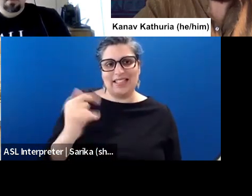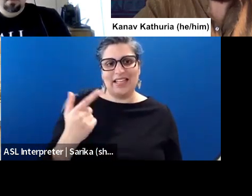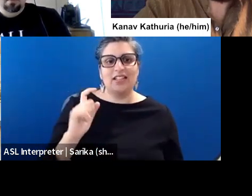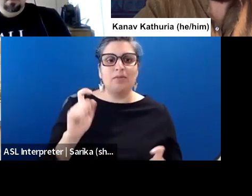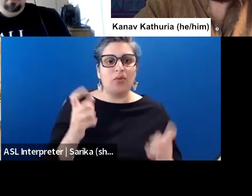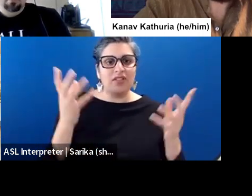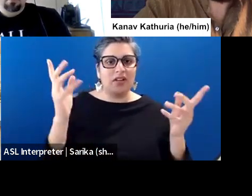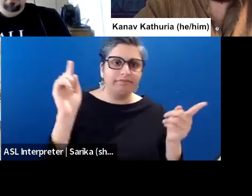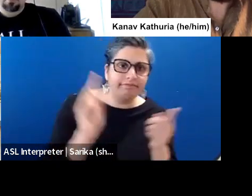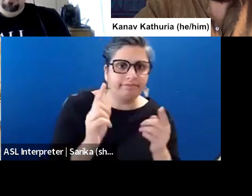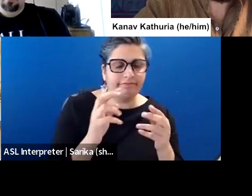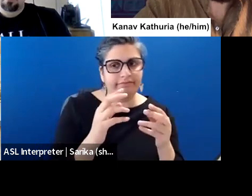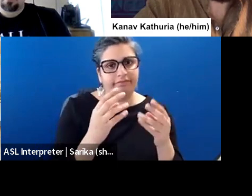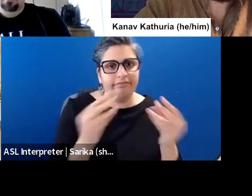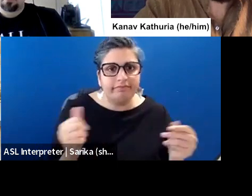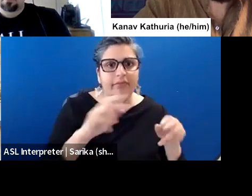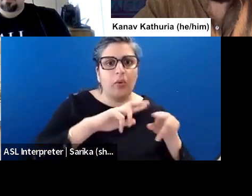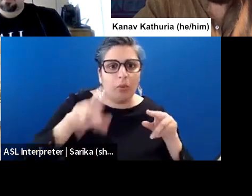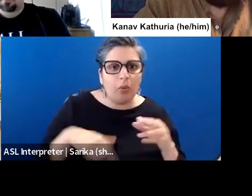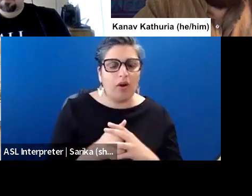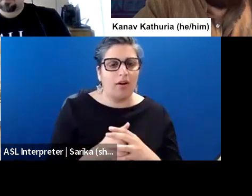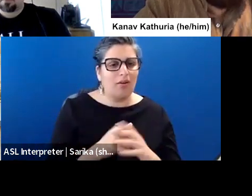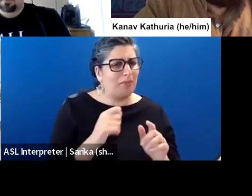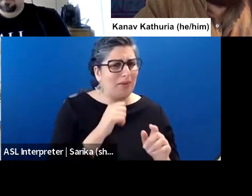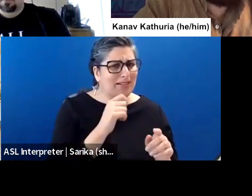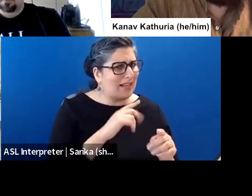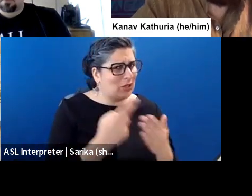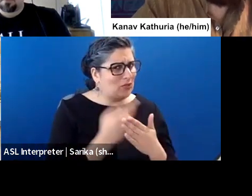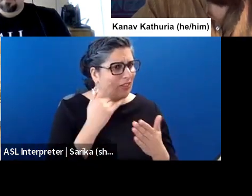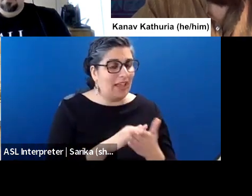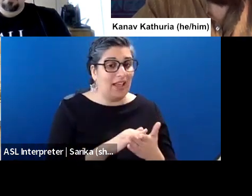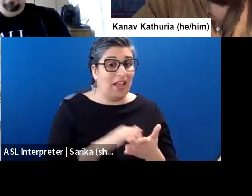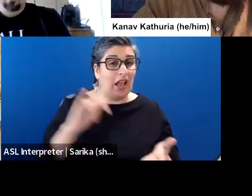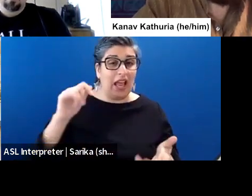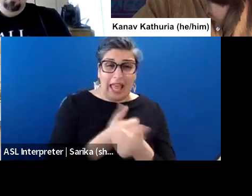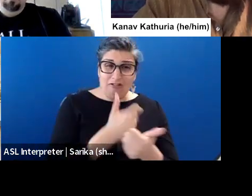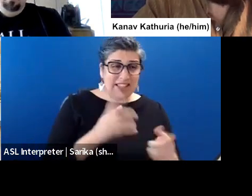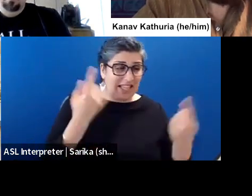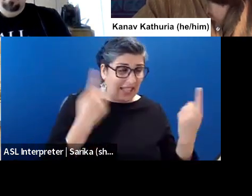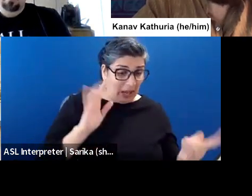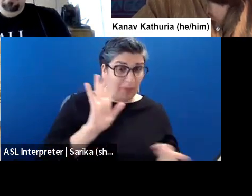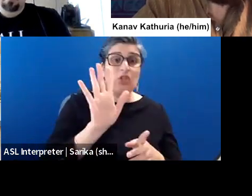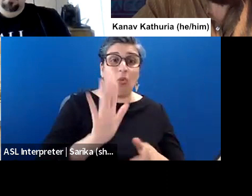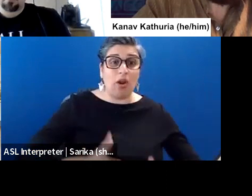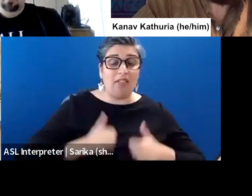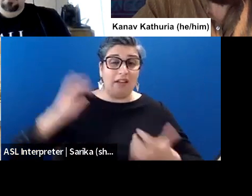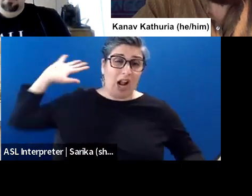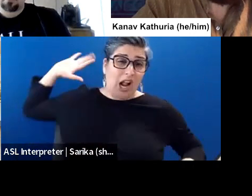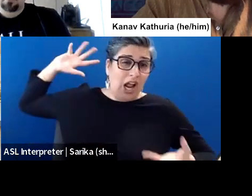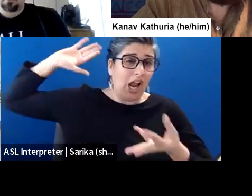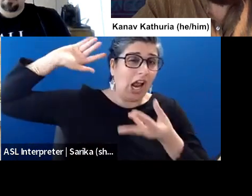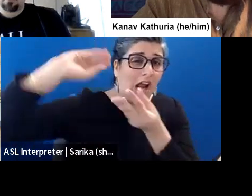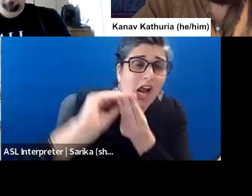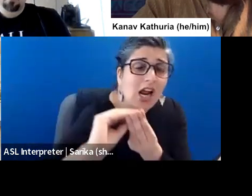mitigation report, but that's not what it's used for. It's used to take any and everything that's ever happened to you in your life to say you are a criminal, that